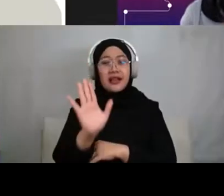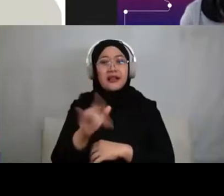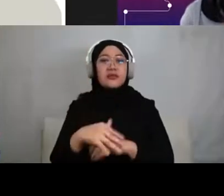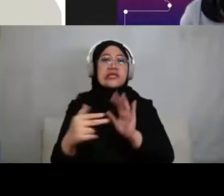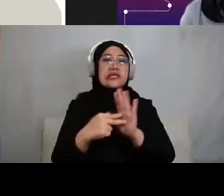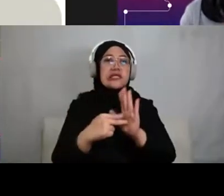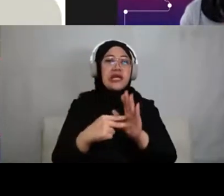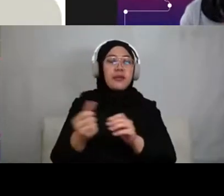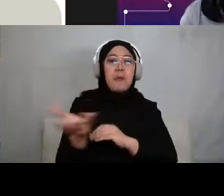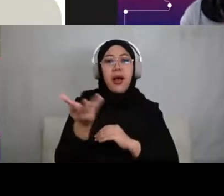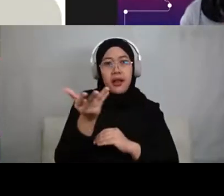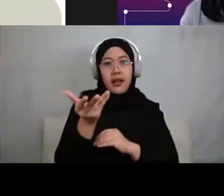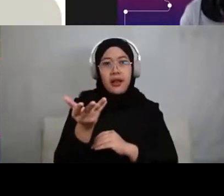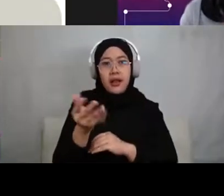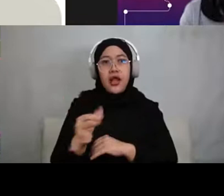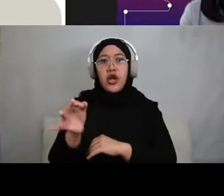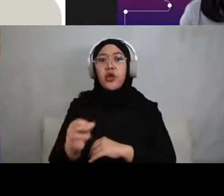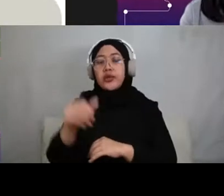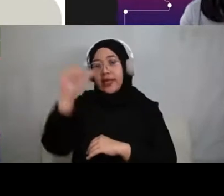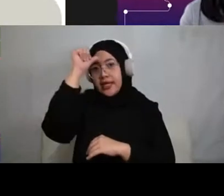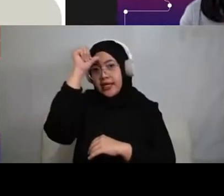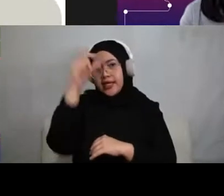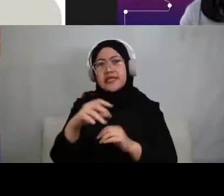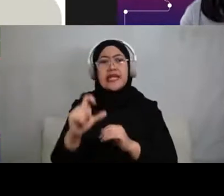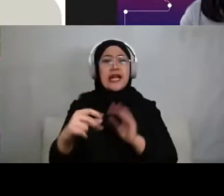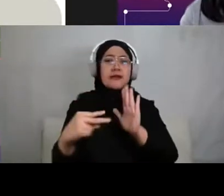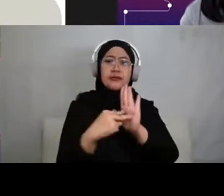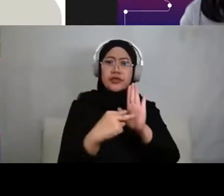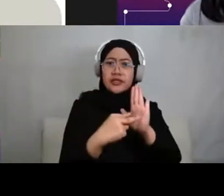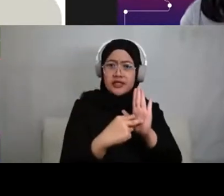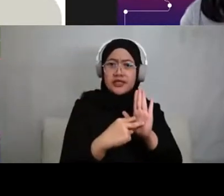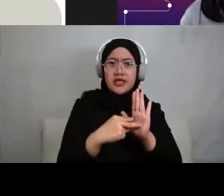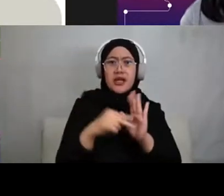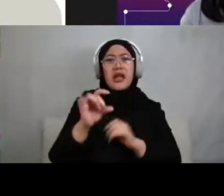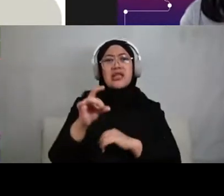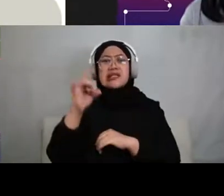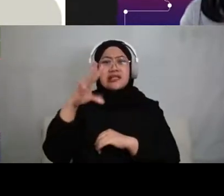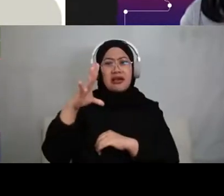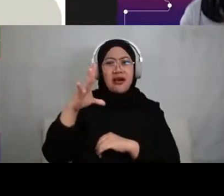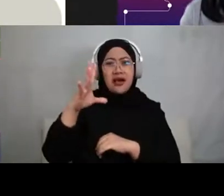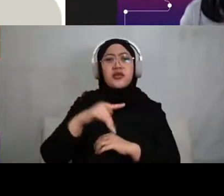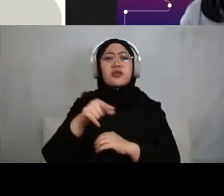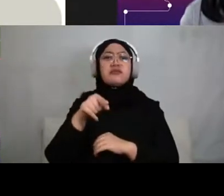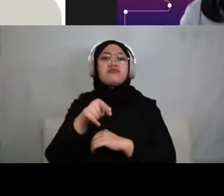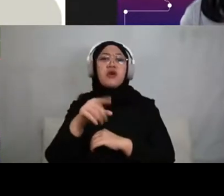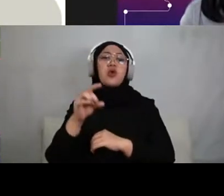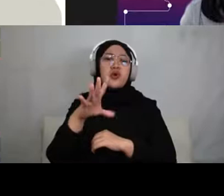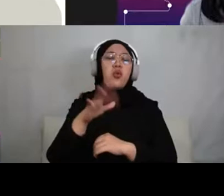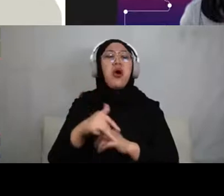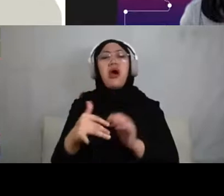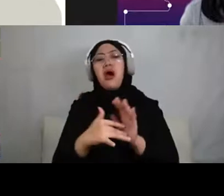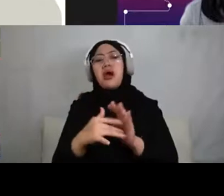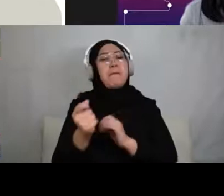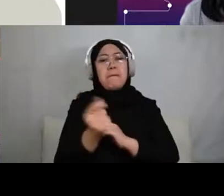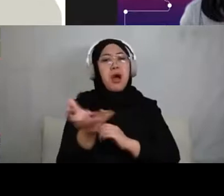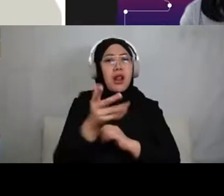higher if you consume the power on daytime. Nighttime, there is a subsidy of 1 to 2 rupees in India. So EV policy defines all these things.